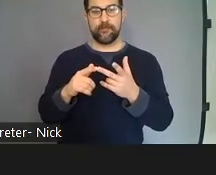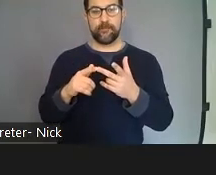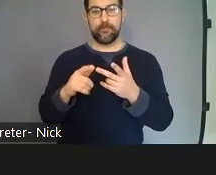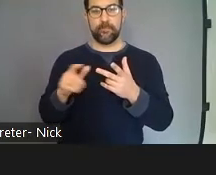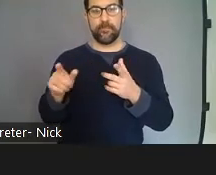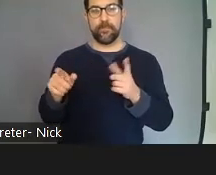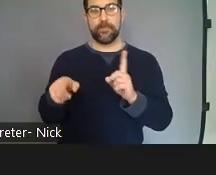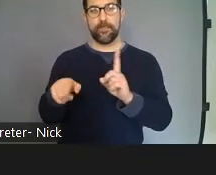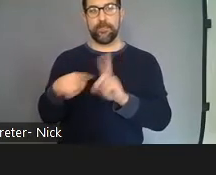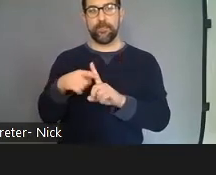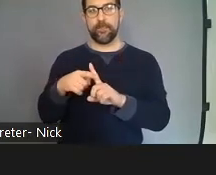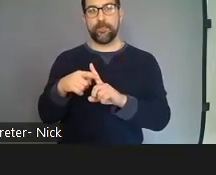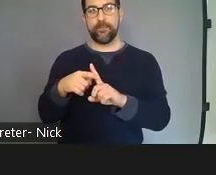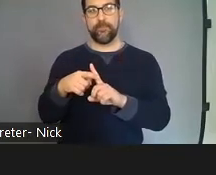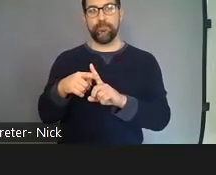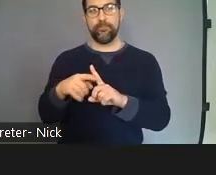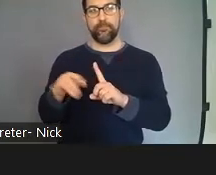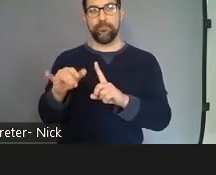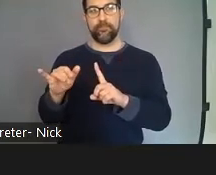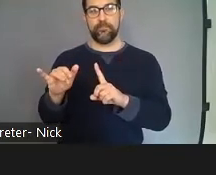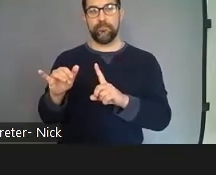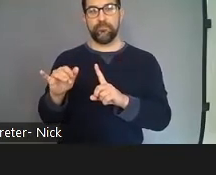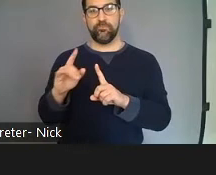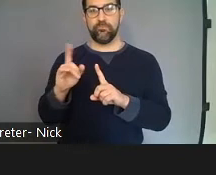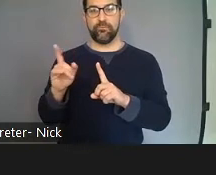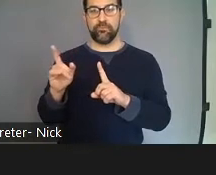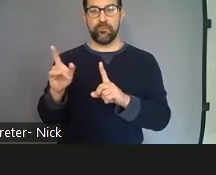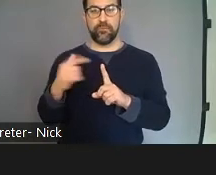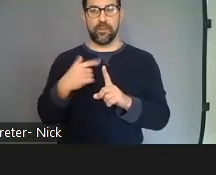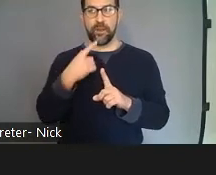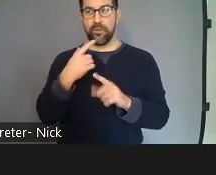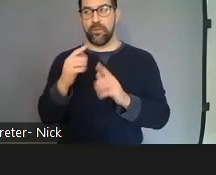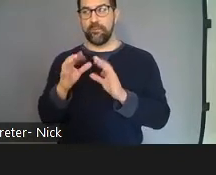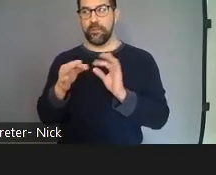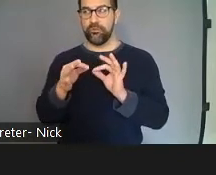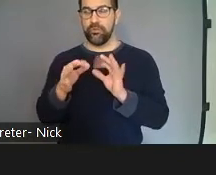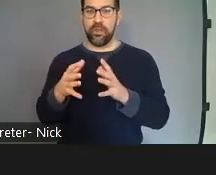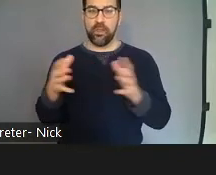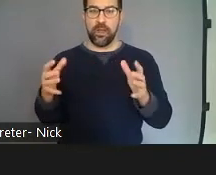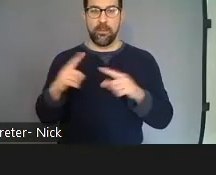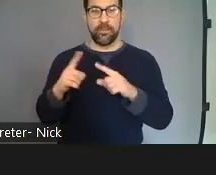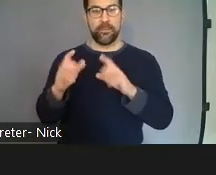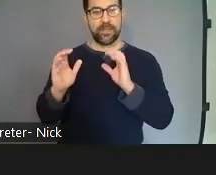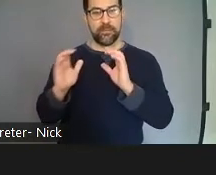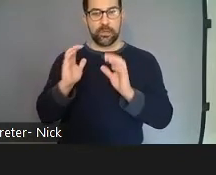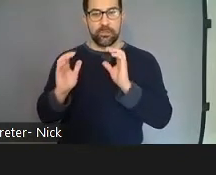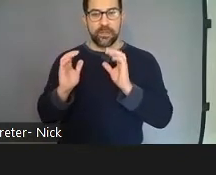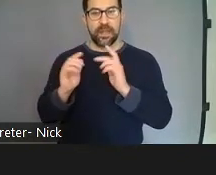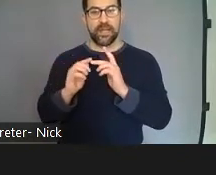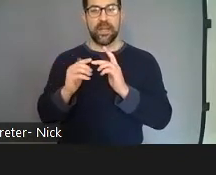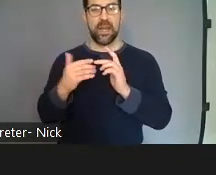well as like being able to, and I know I've said this a lot, but being able to communicate and have